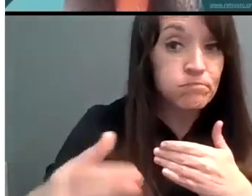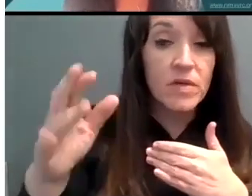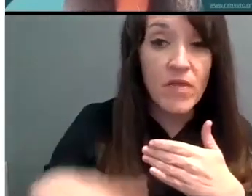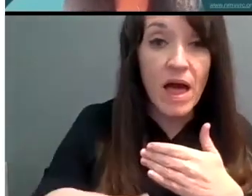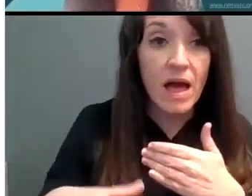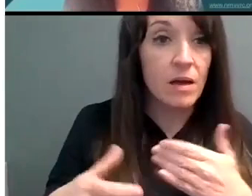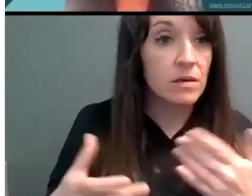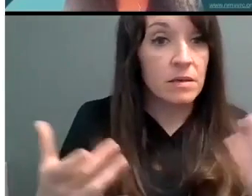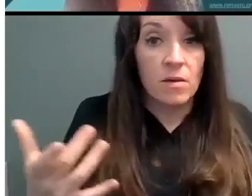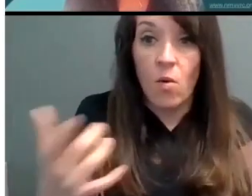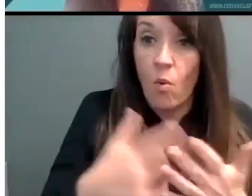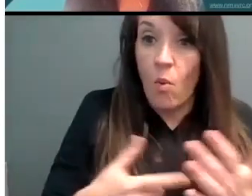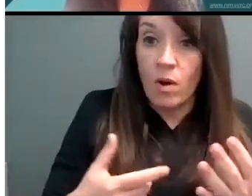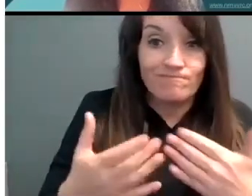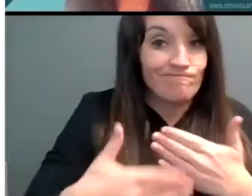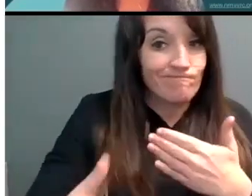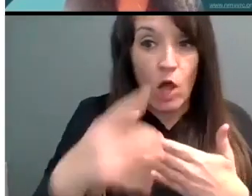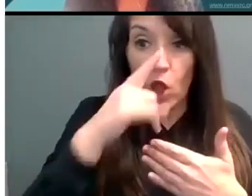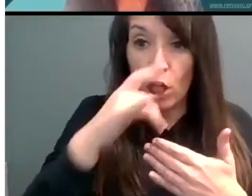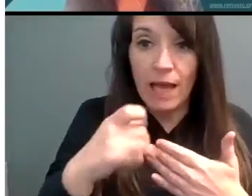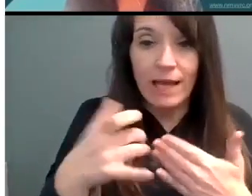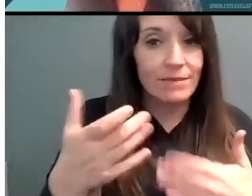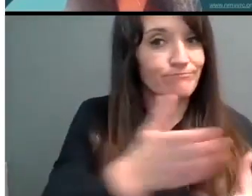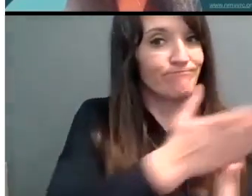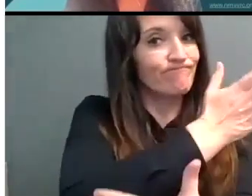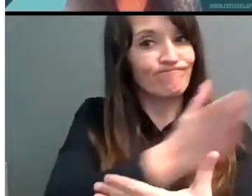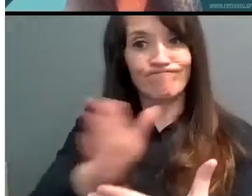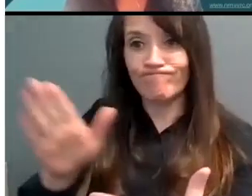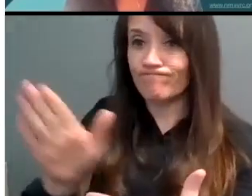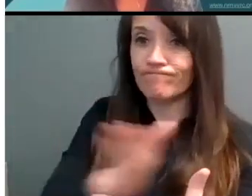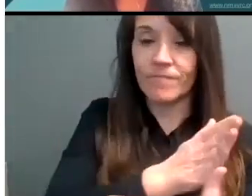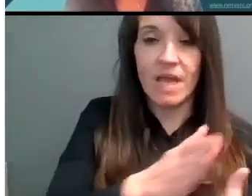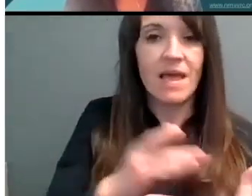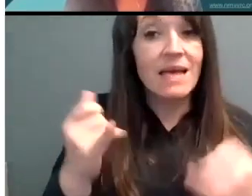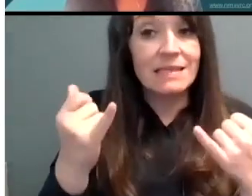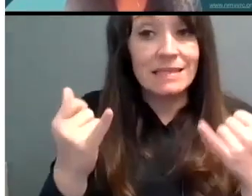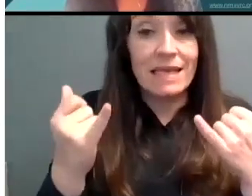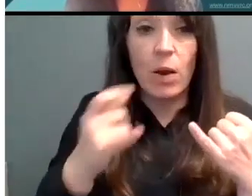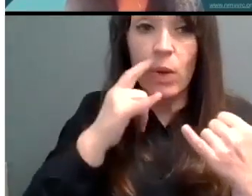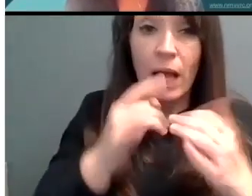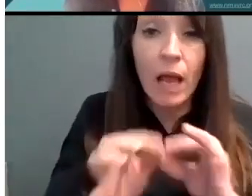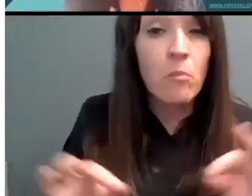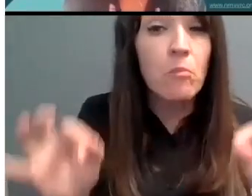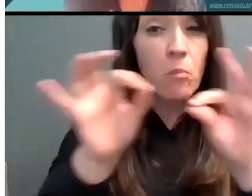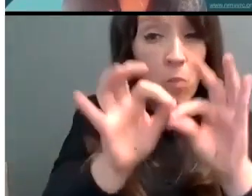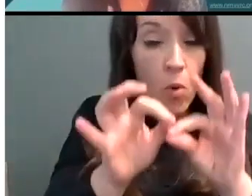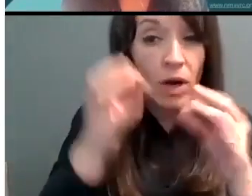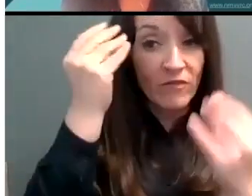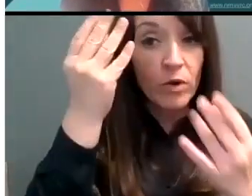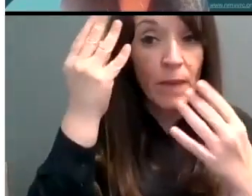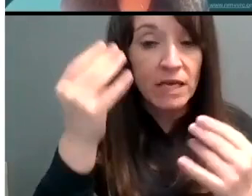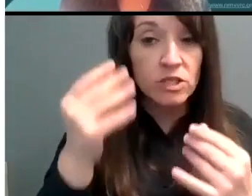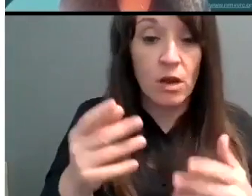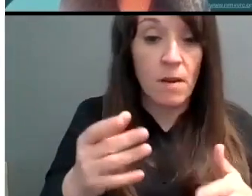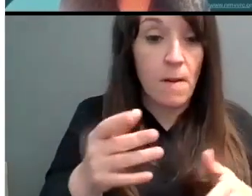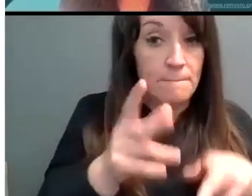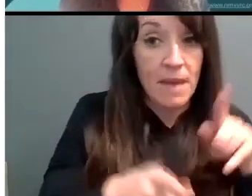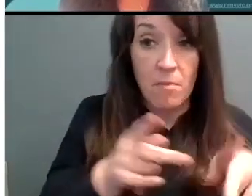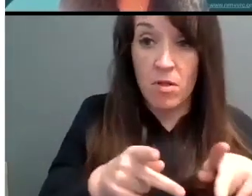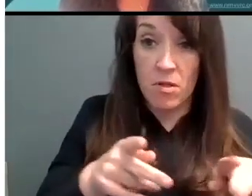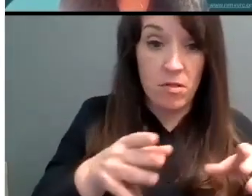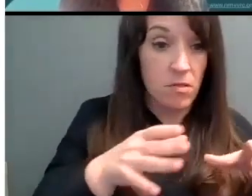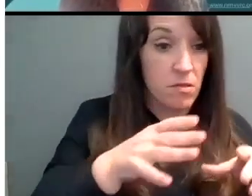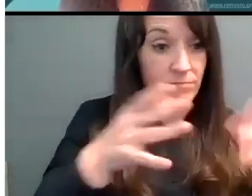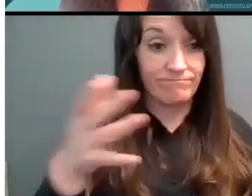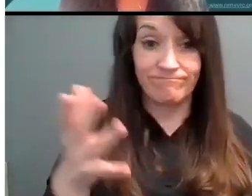one response. And I think that's really important message to come across today, is that people differ in how they respond to